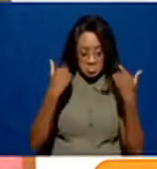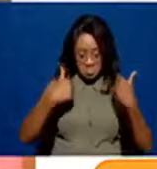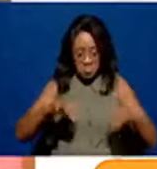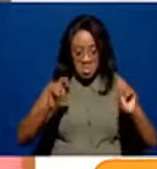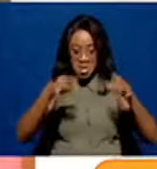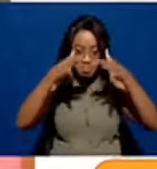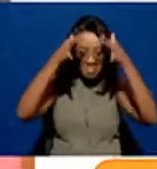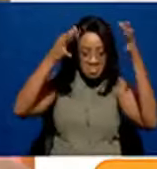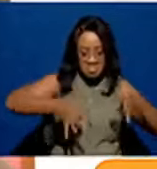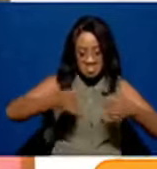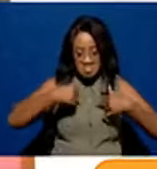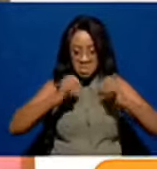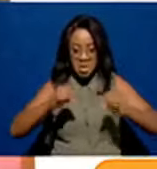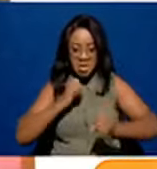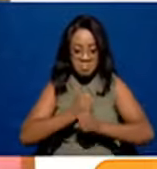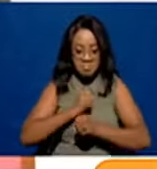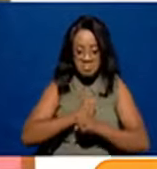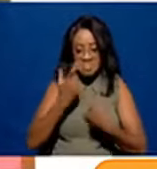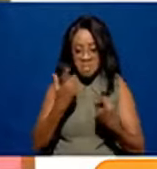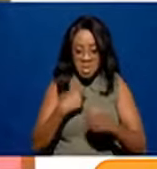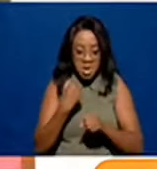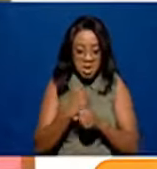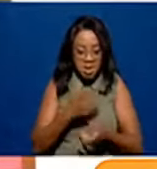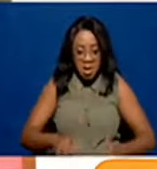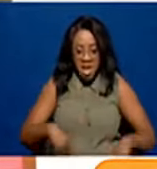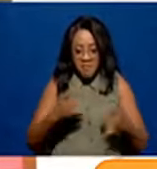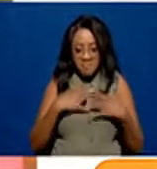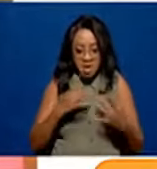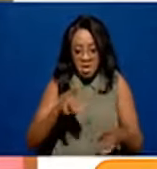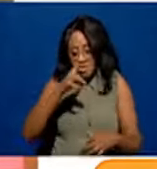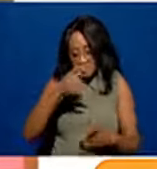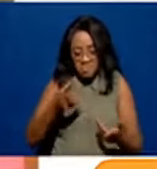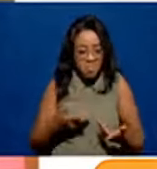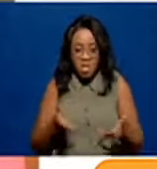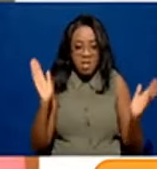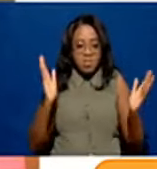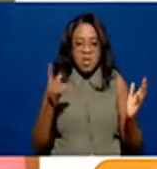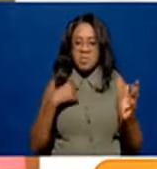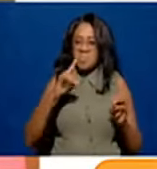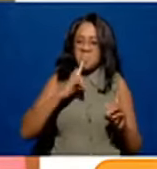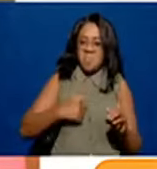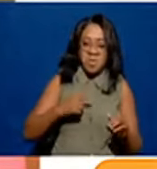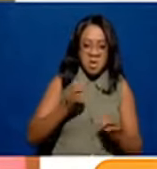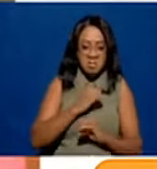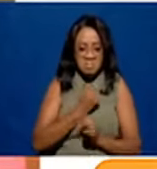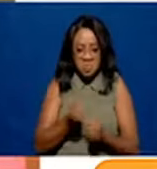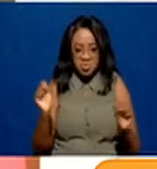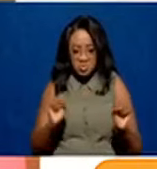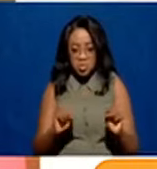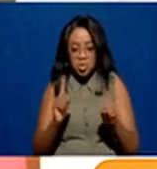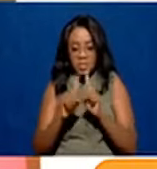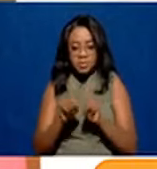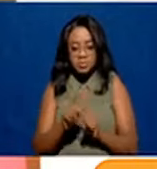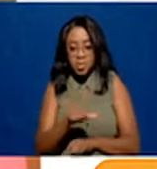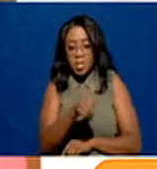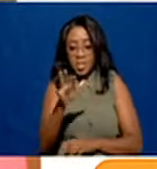make decisions. I can live the way I want. I do not need to be dictated. And again, there is also a feeling